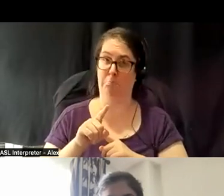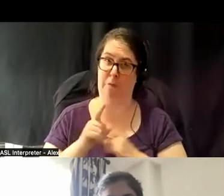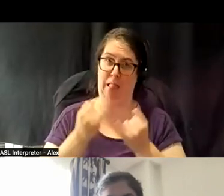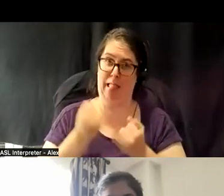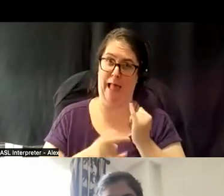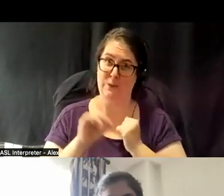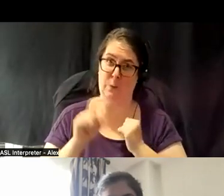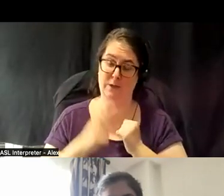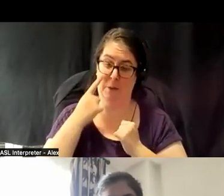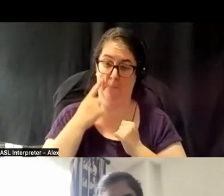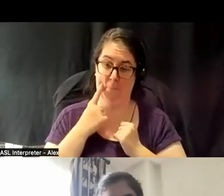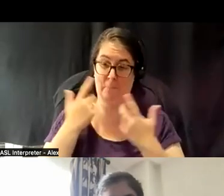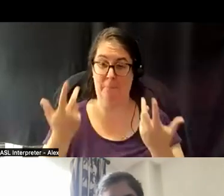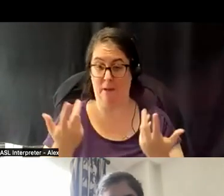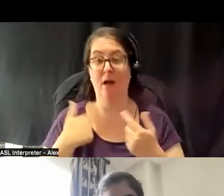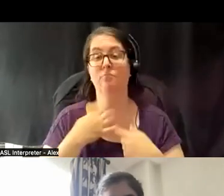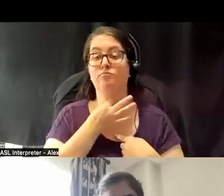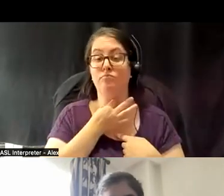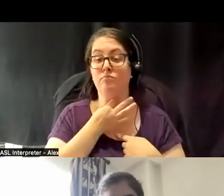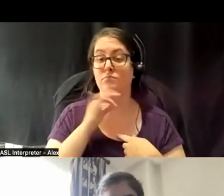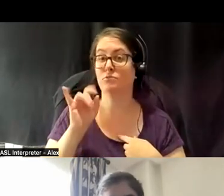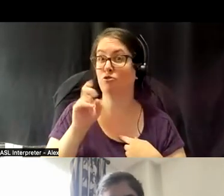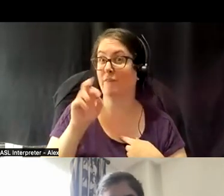question, I'd love to get your thoughts on this too, Jennifer.